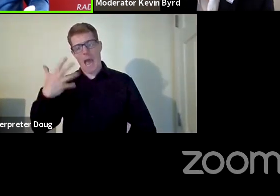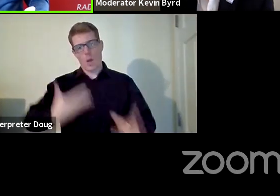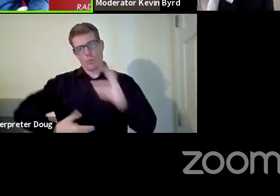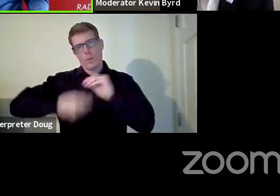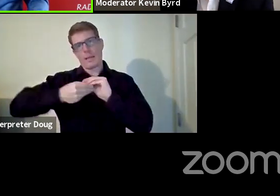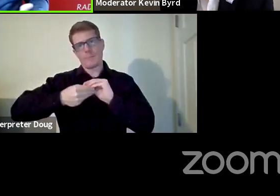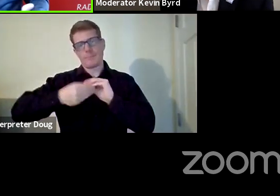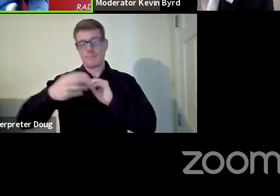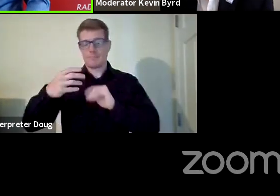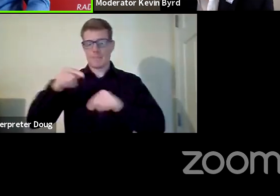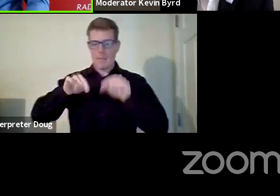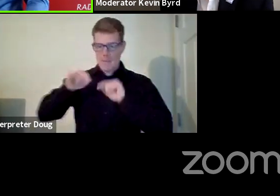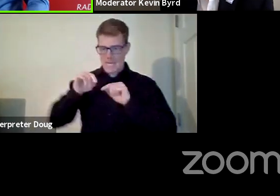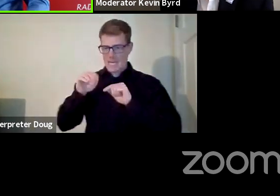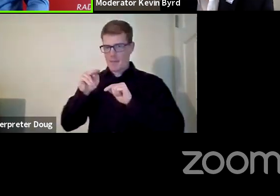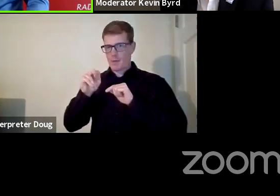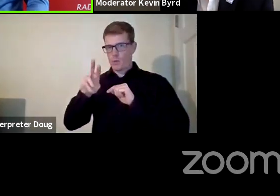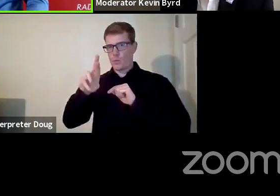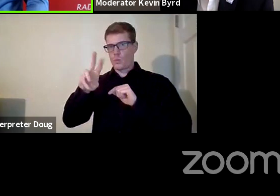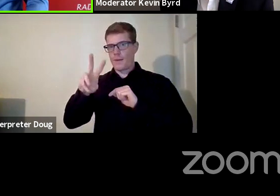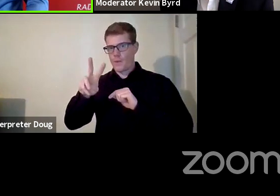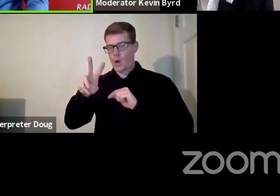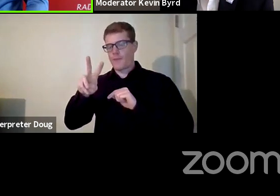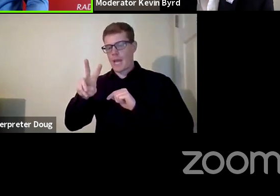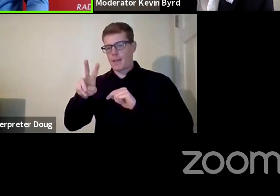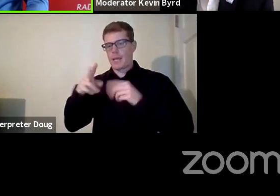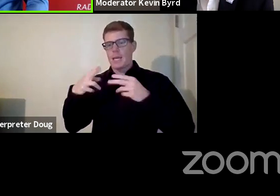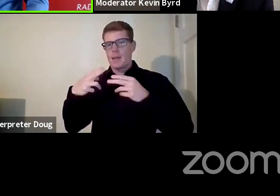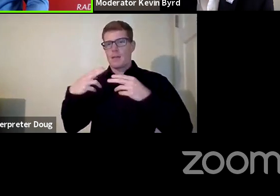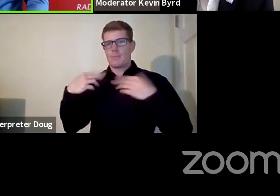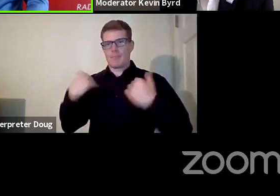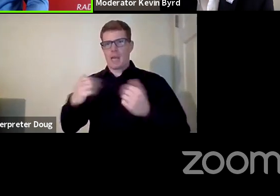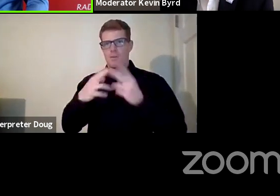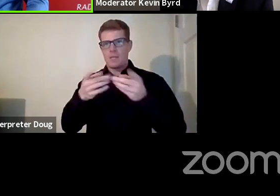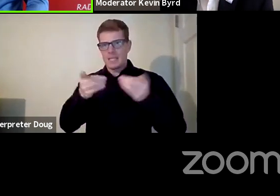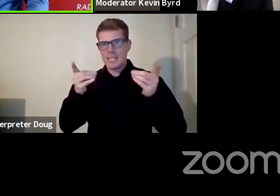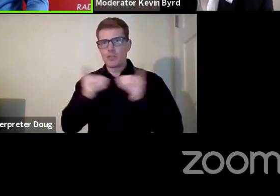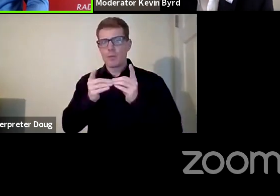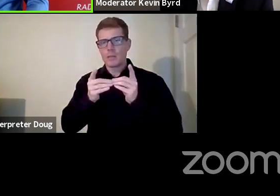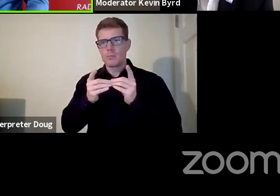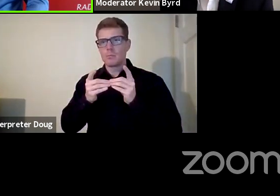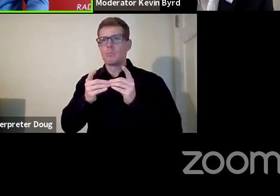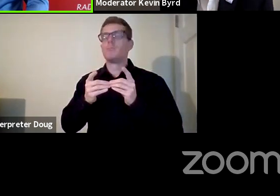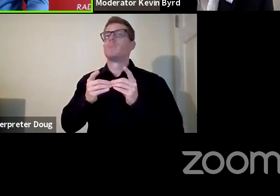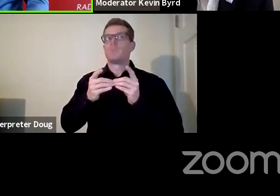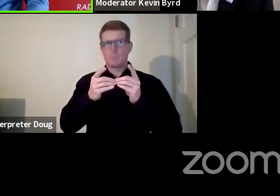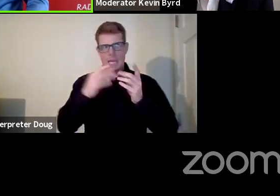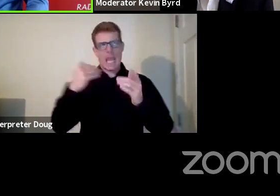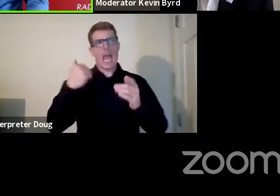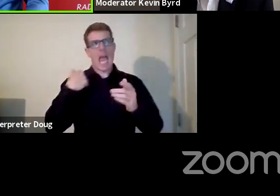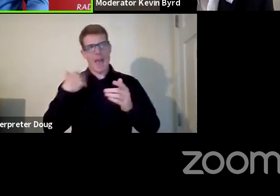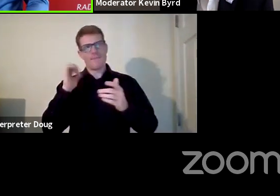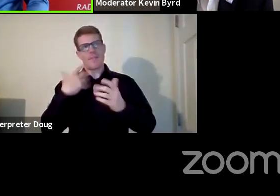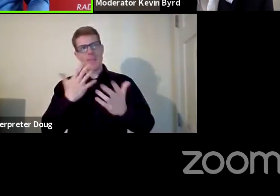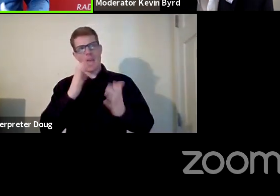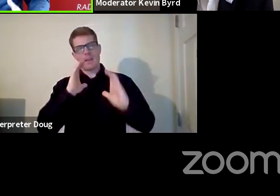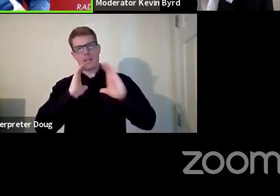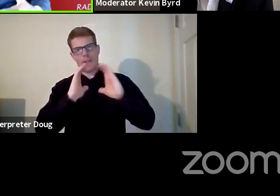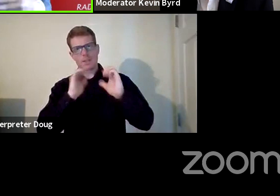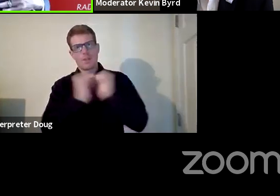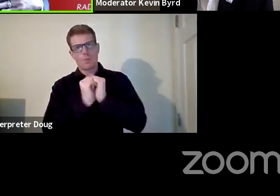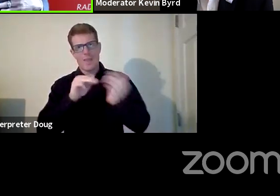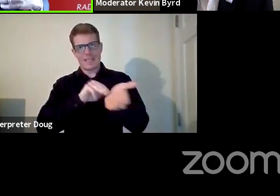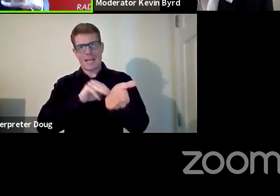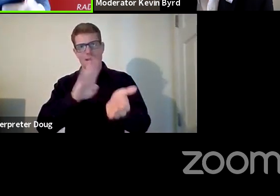have conversation with Dr. Bissell about some of her thoughts and perspectives on this and things that we should be thinking about and considering.